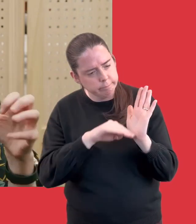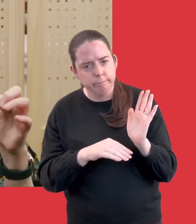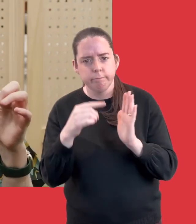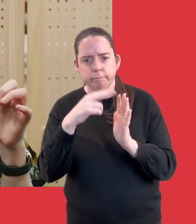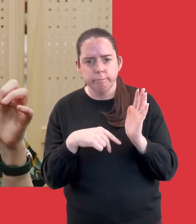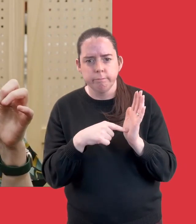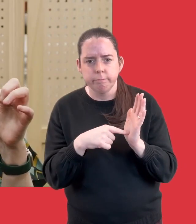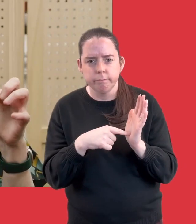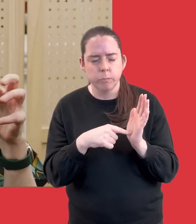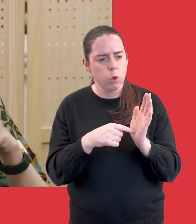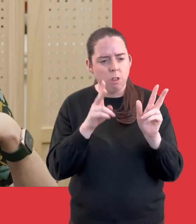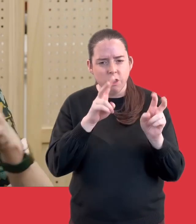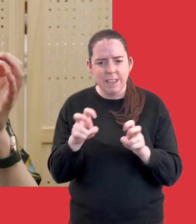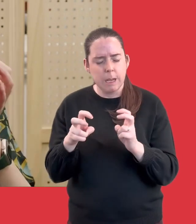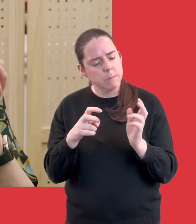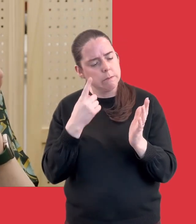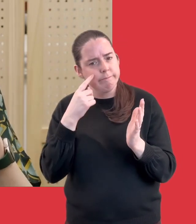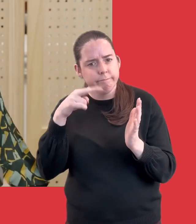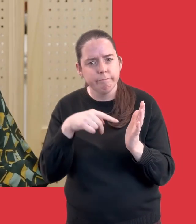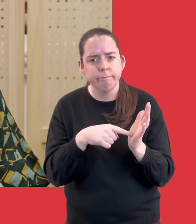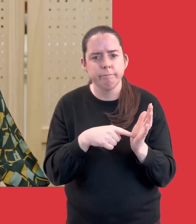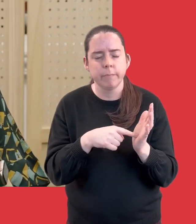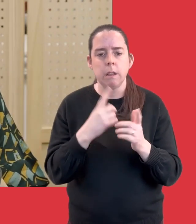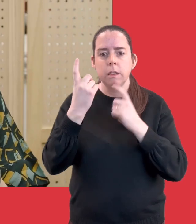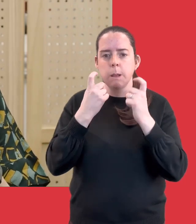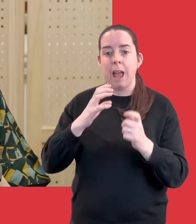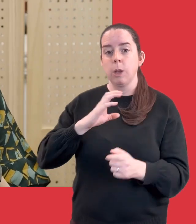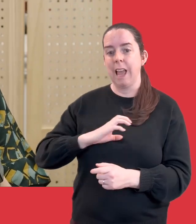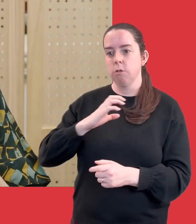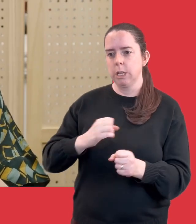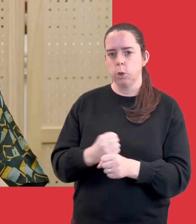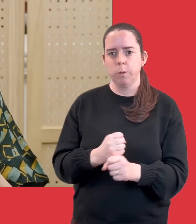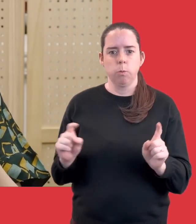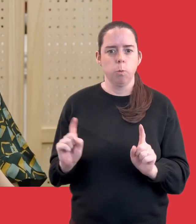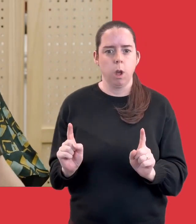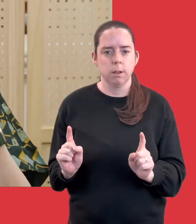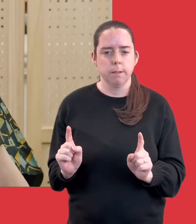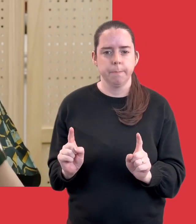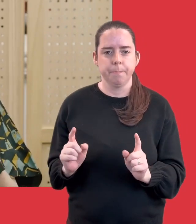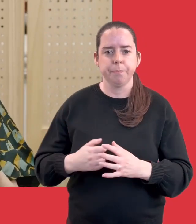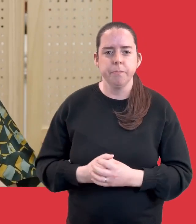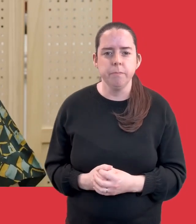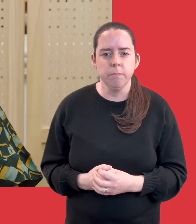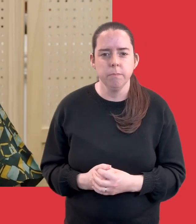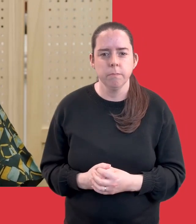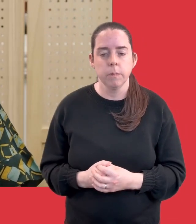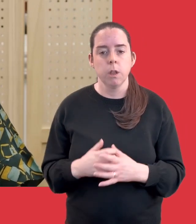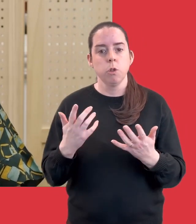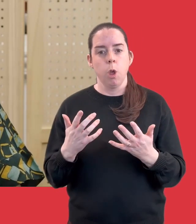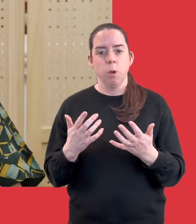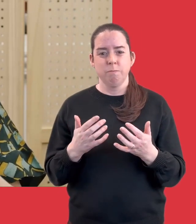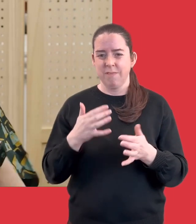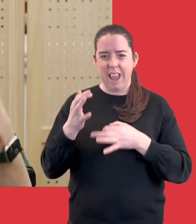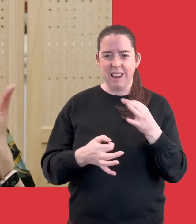sections and we draw out the themes, and we also think about what are the characters doing.